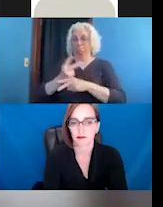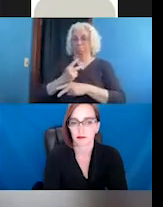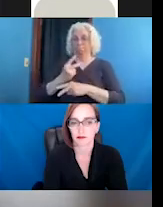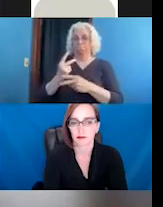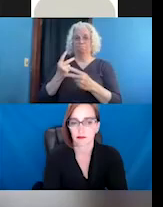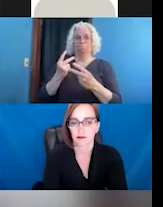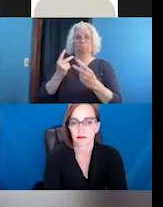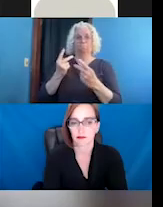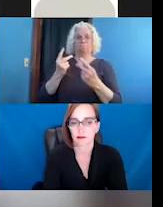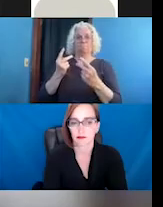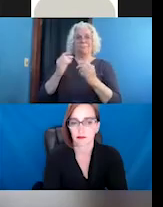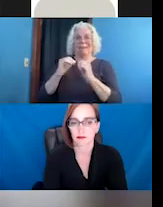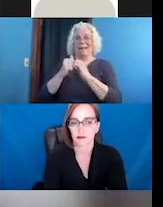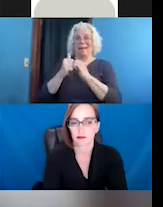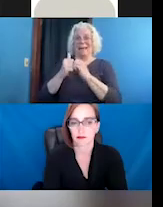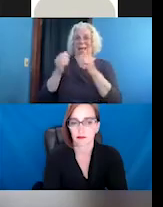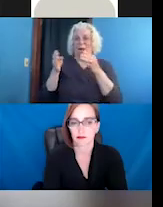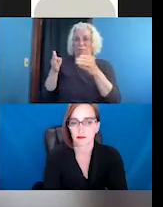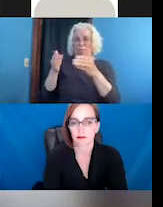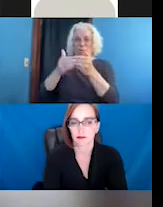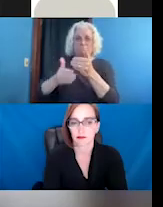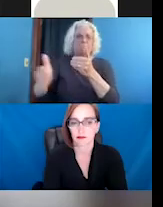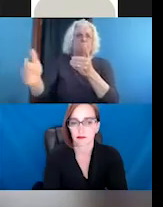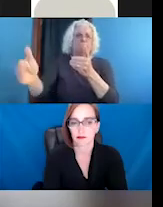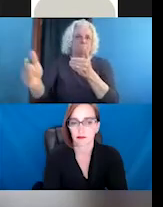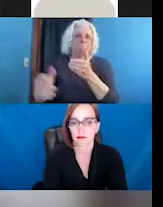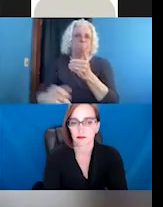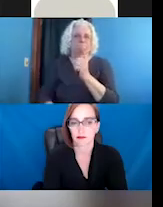really focus our ongoing attention.